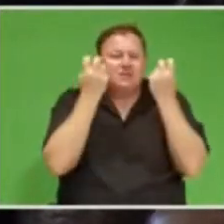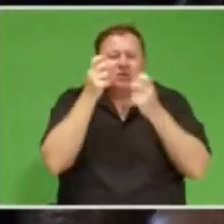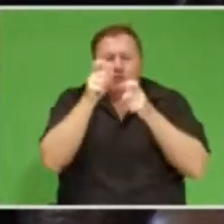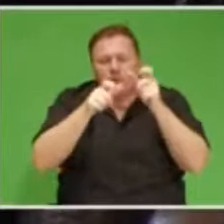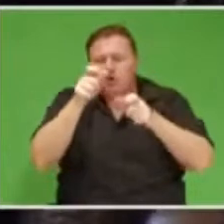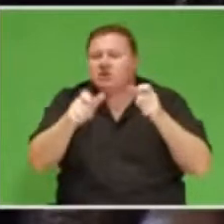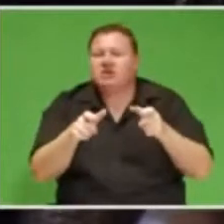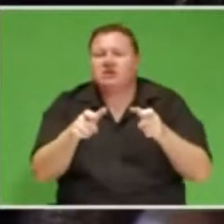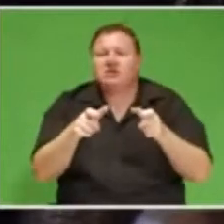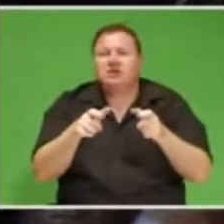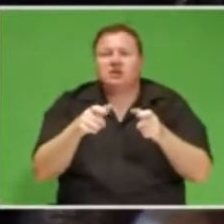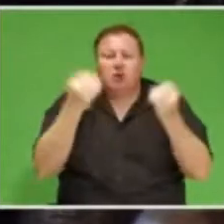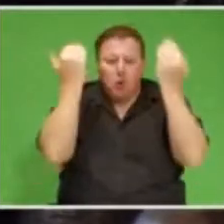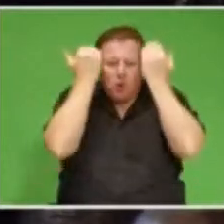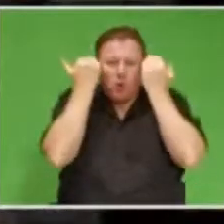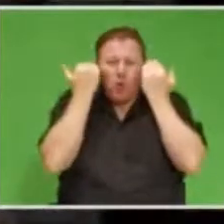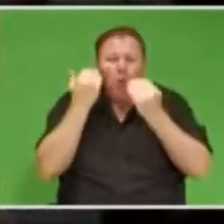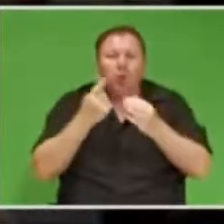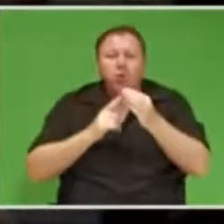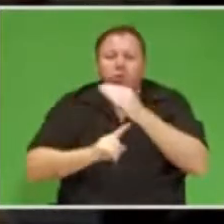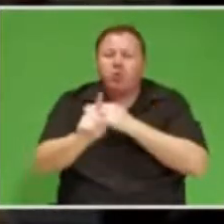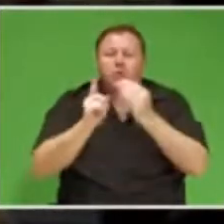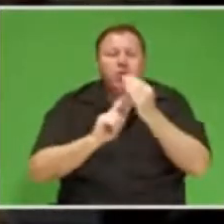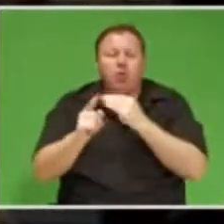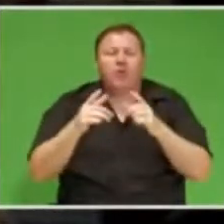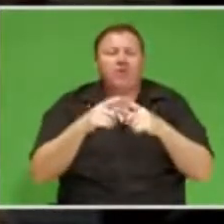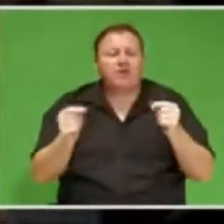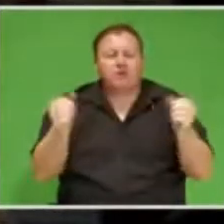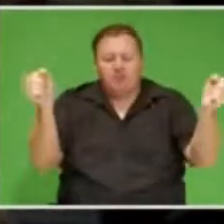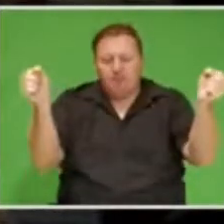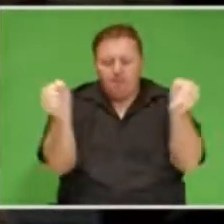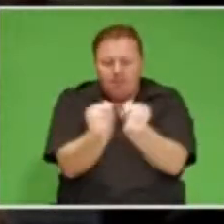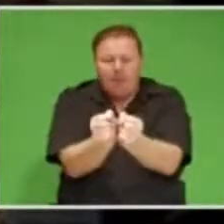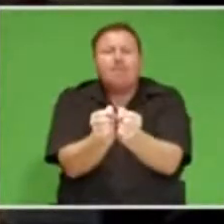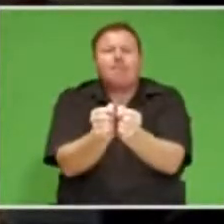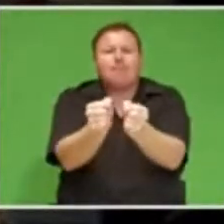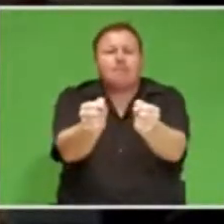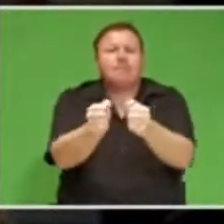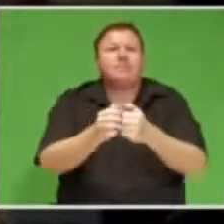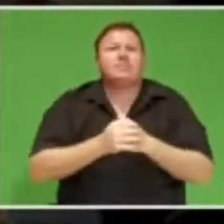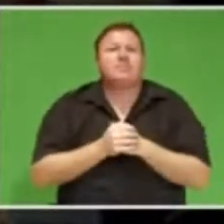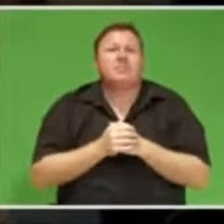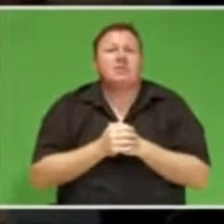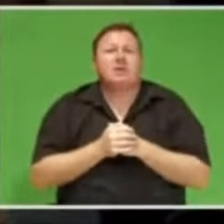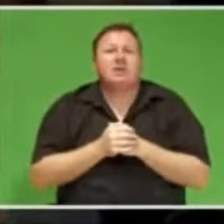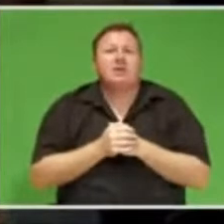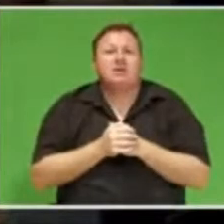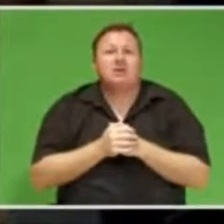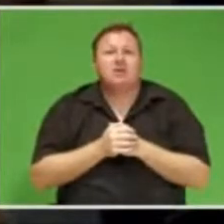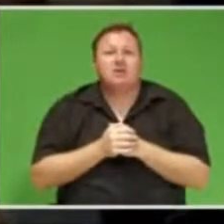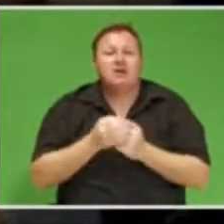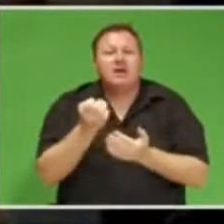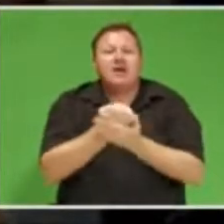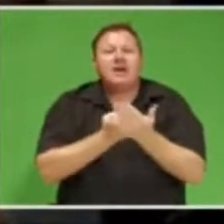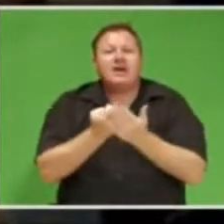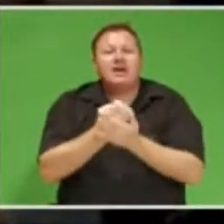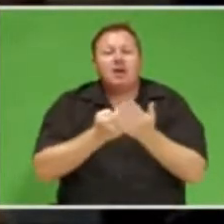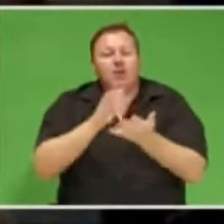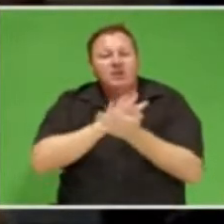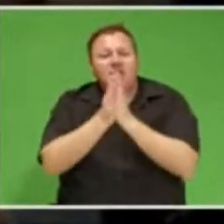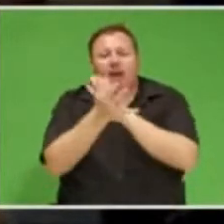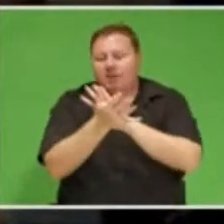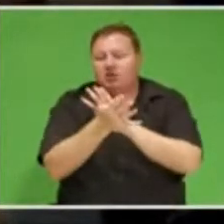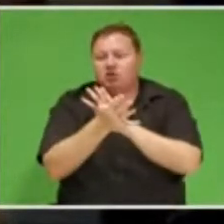convictions. Firm action is being taken to tackle economic sabotage and related